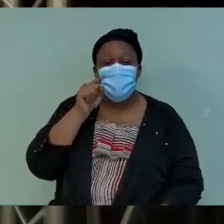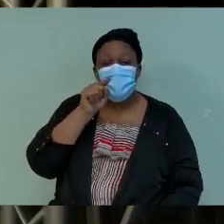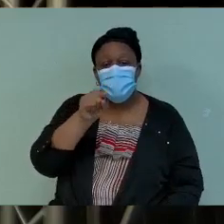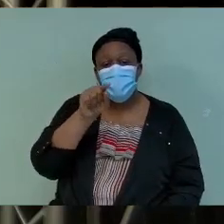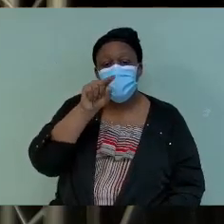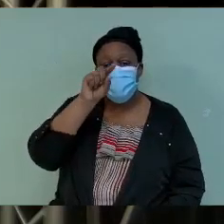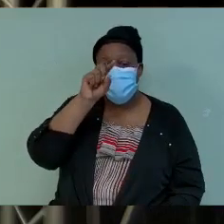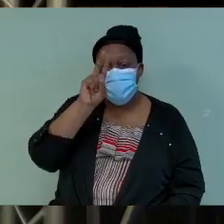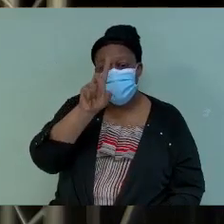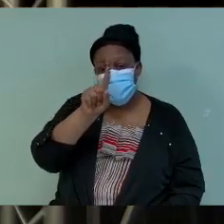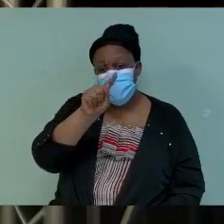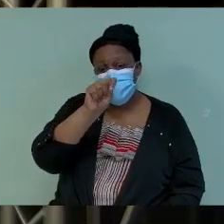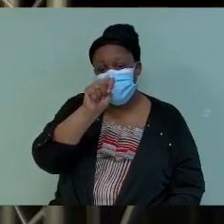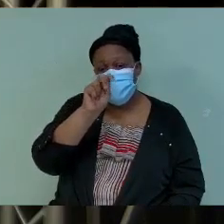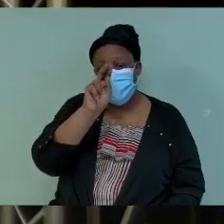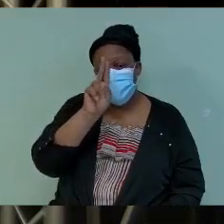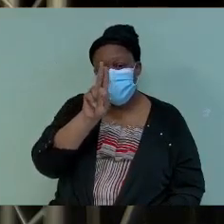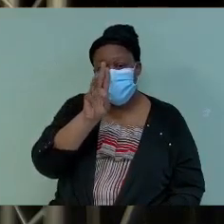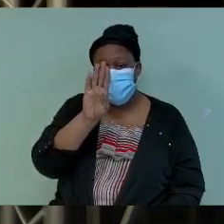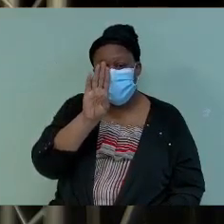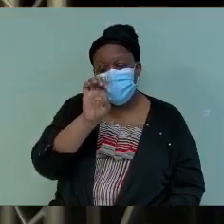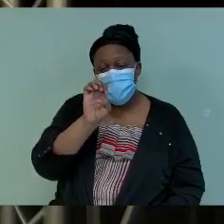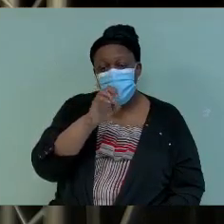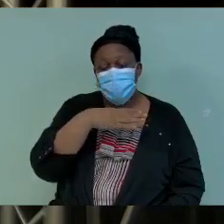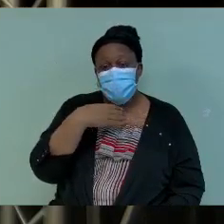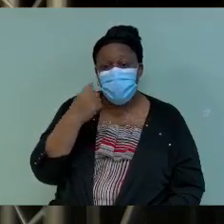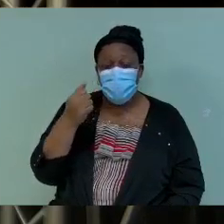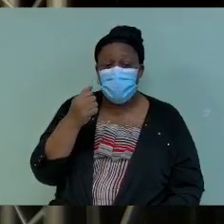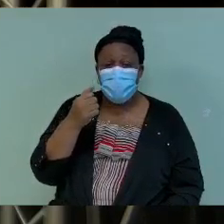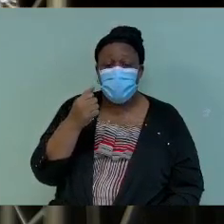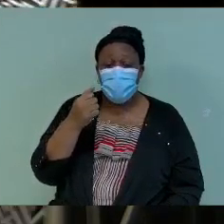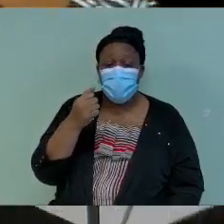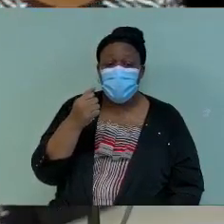and also Instagram platform. Thank you.